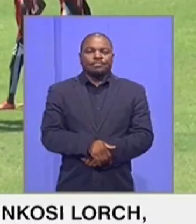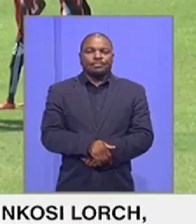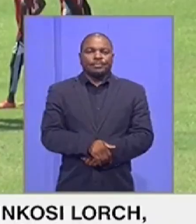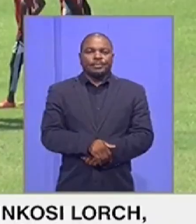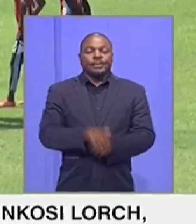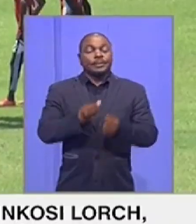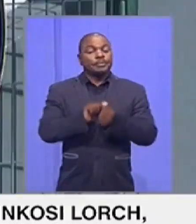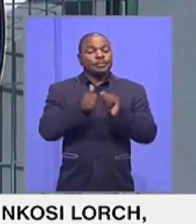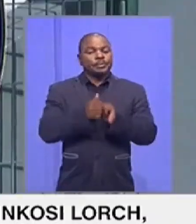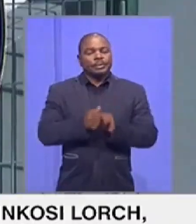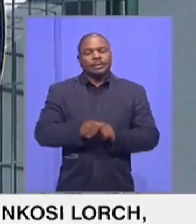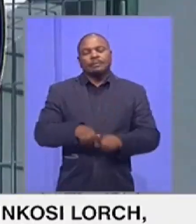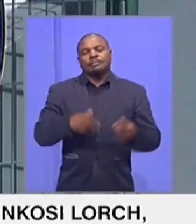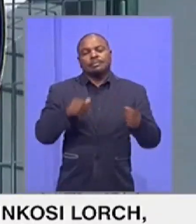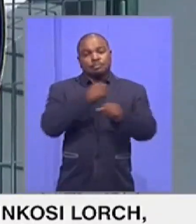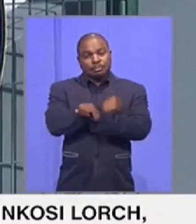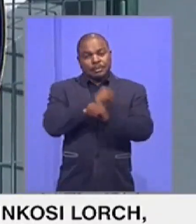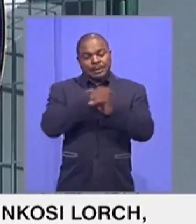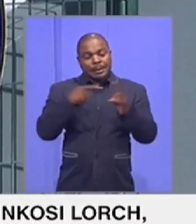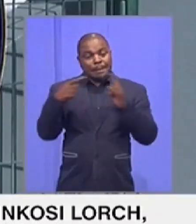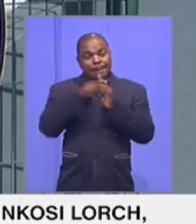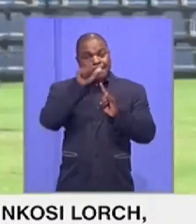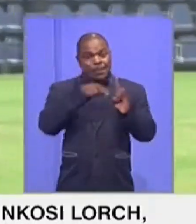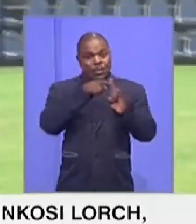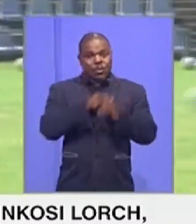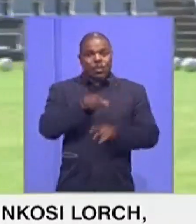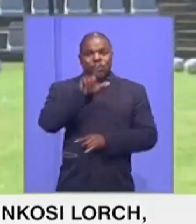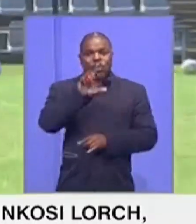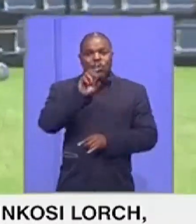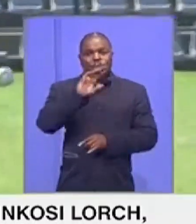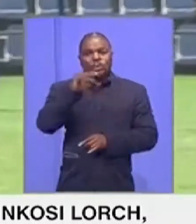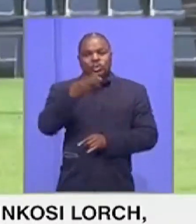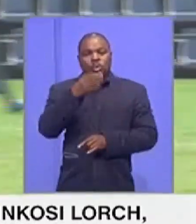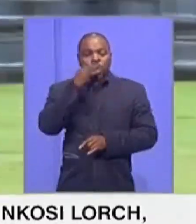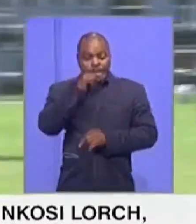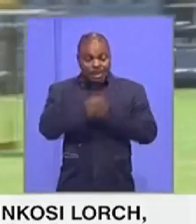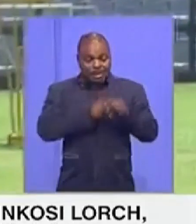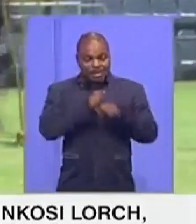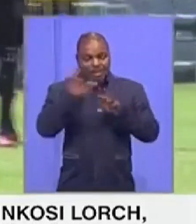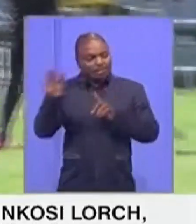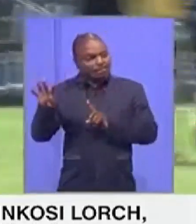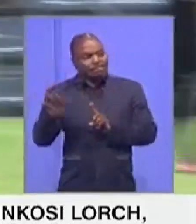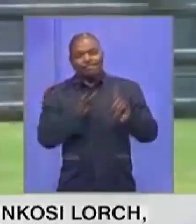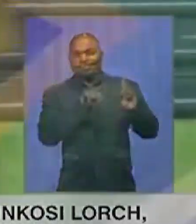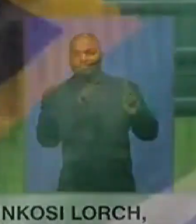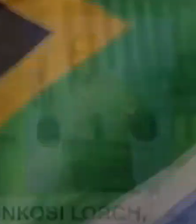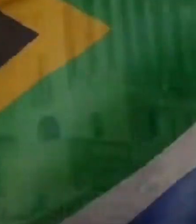Dipapading mohlabading tla wa Orlando Pirates Thembingo Silocho o re ho lebello tse kgolo ho yena sehleng sena.